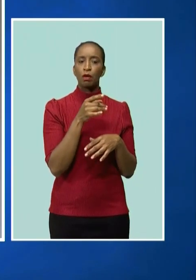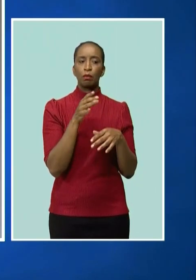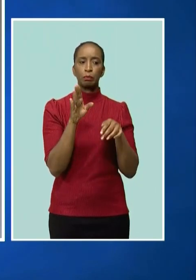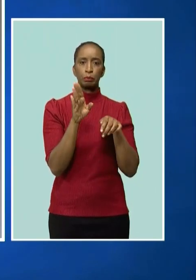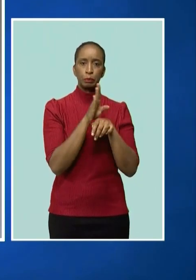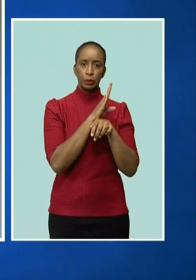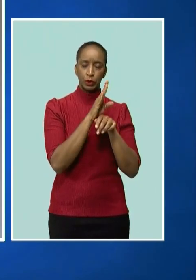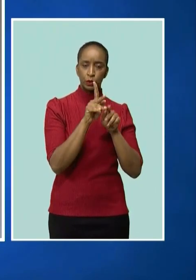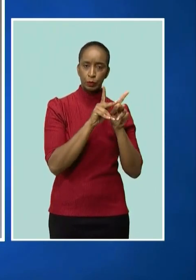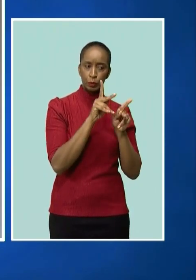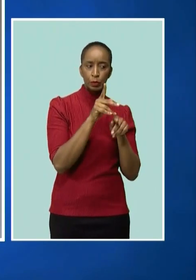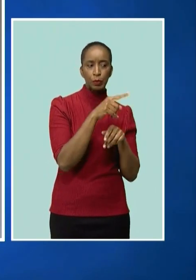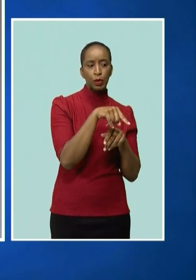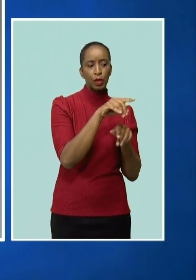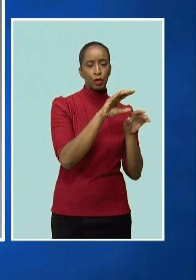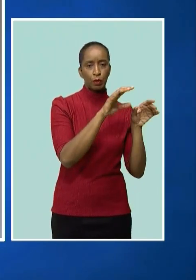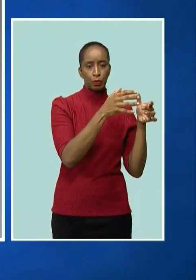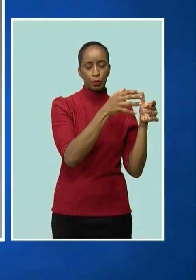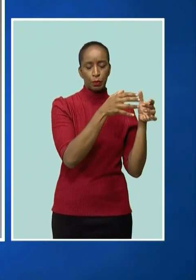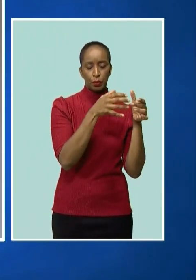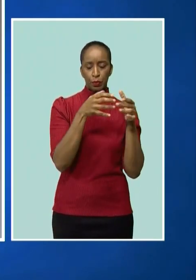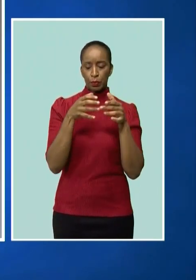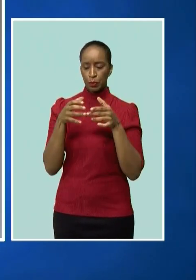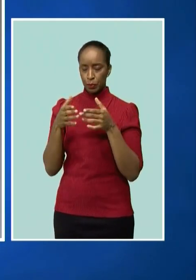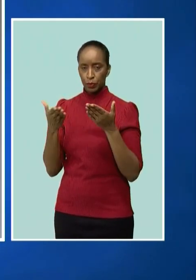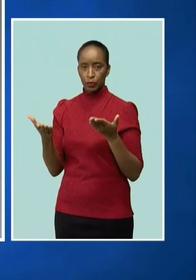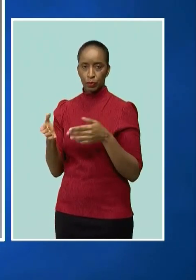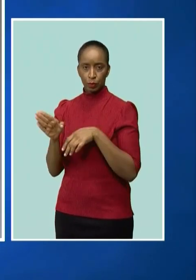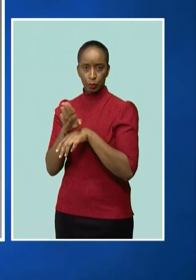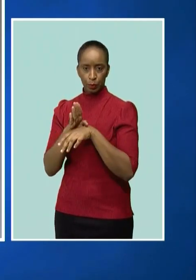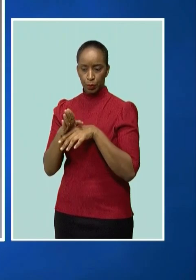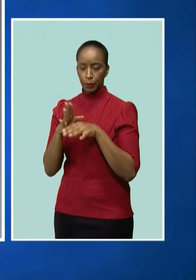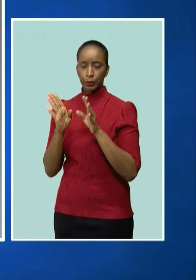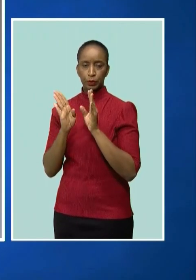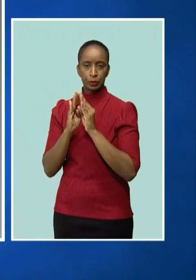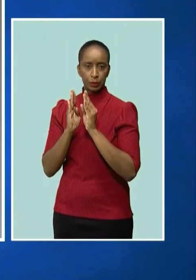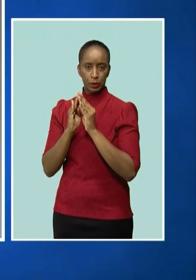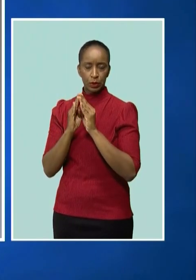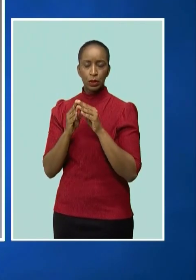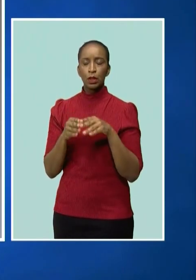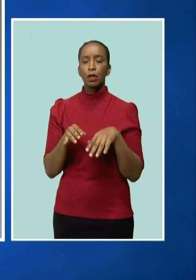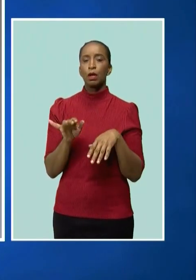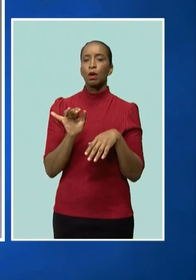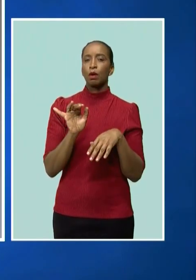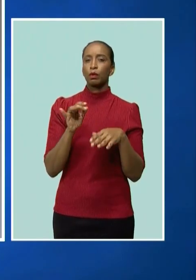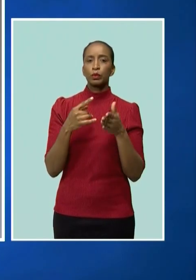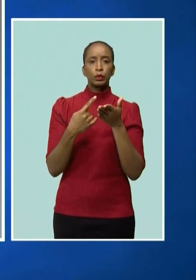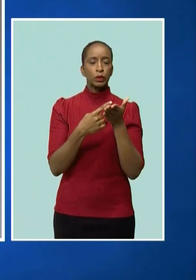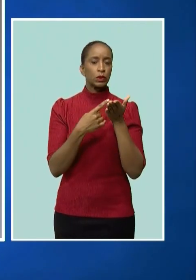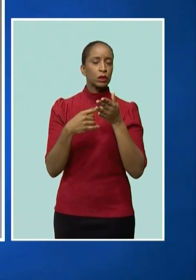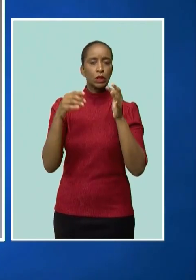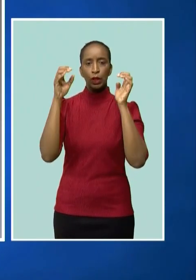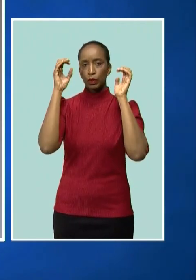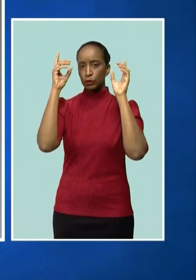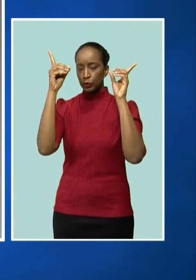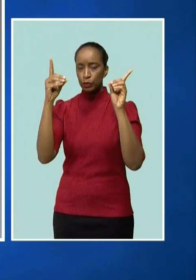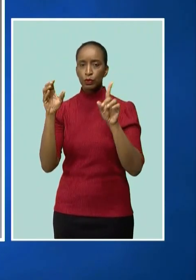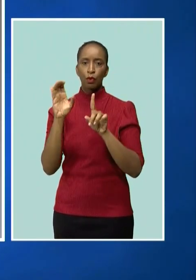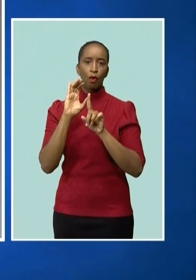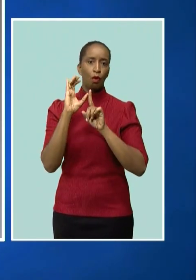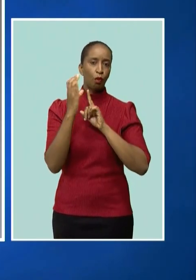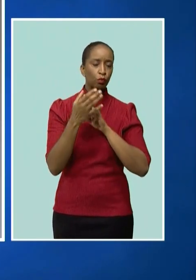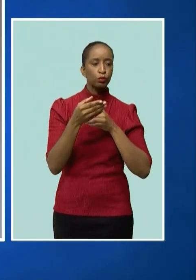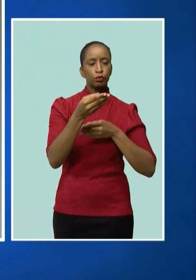in August. Bilaterally, we're talking also, of course, about education, culture, trade, and sports. Those are things